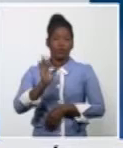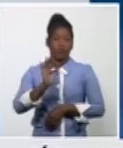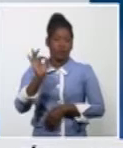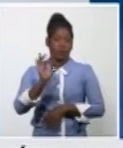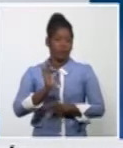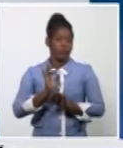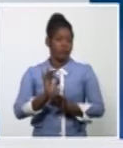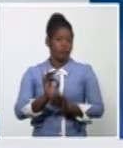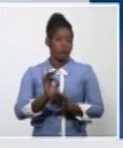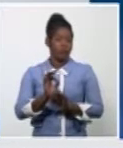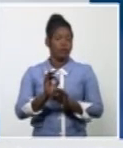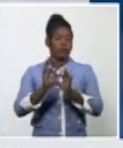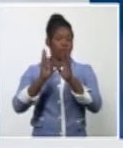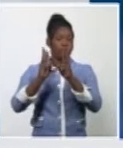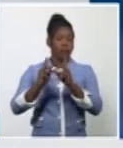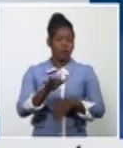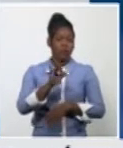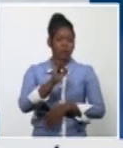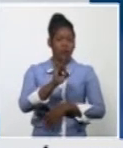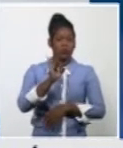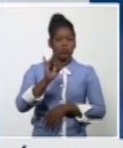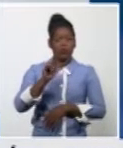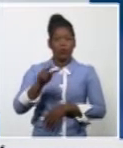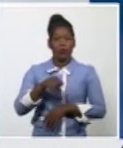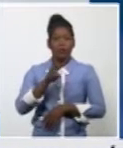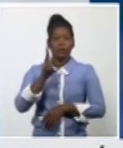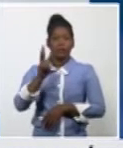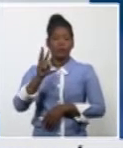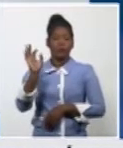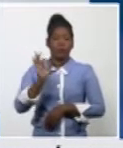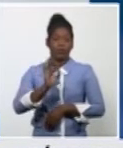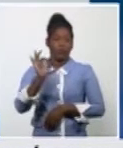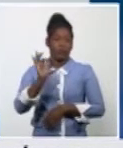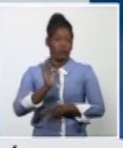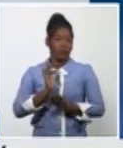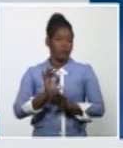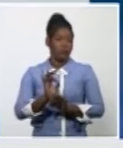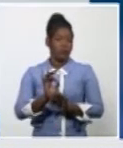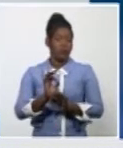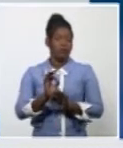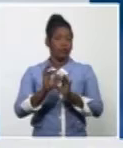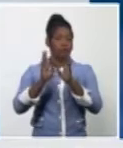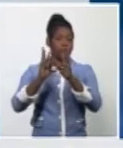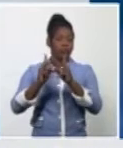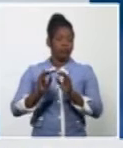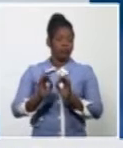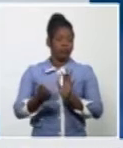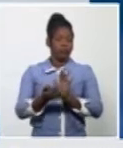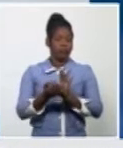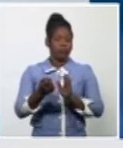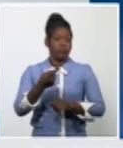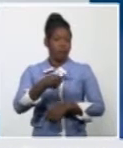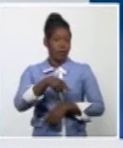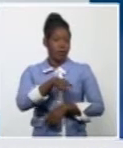In terms of cases per provinces, Havana reports 17 of the 22 cases, representing